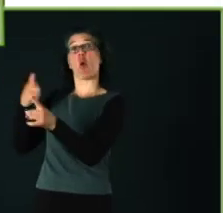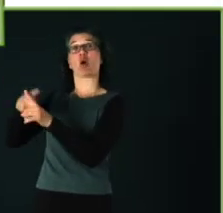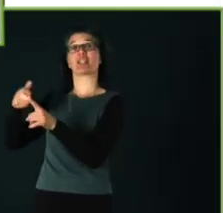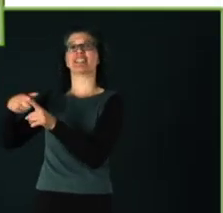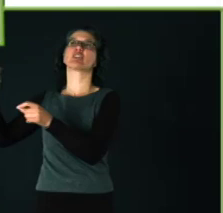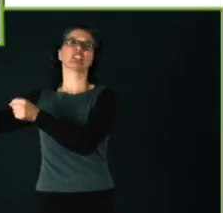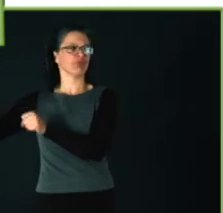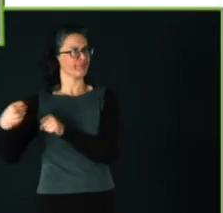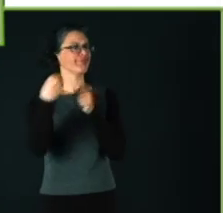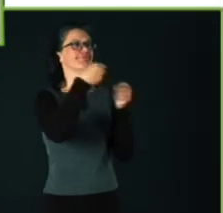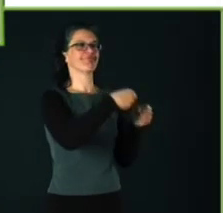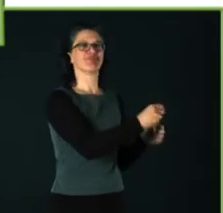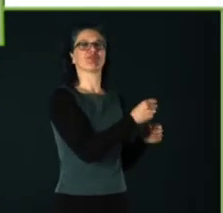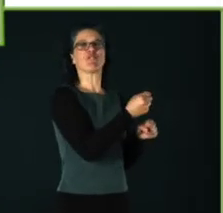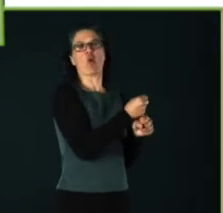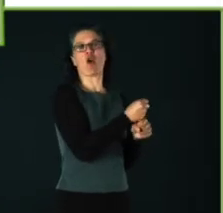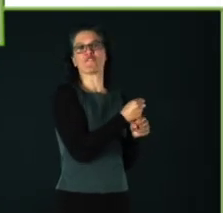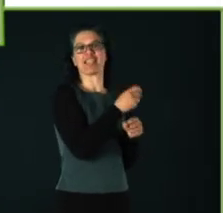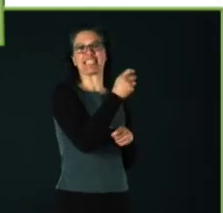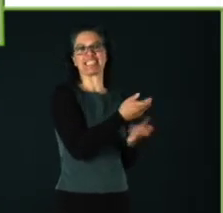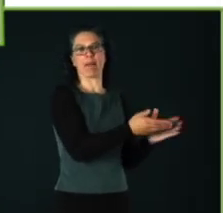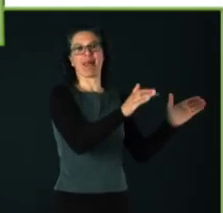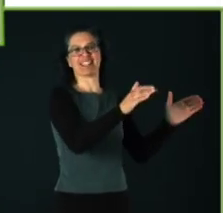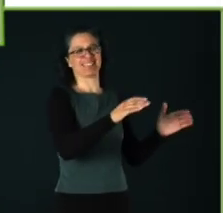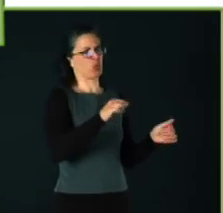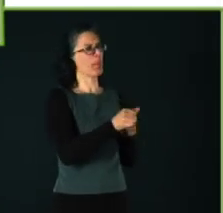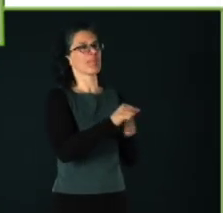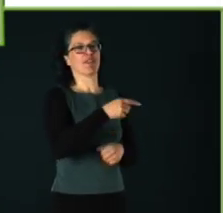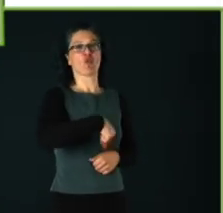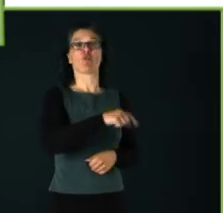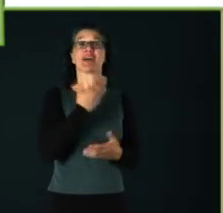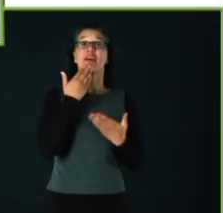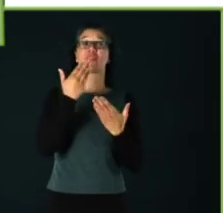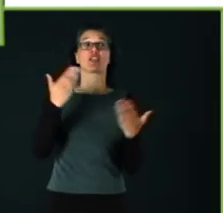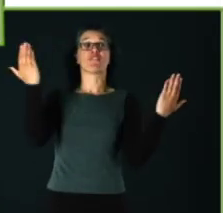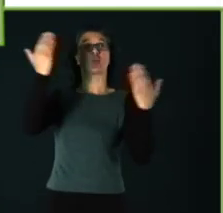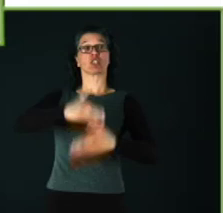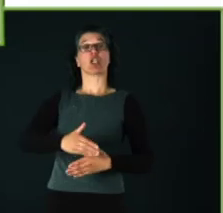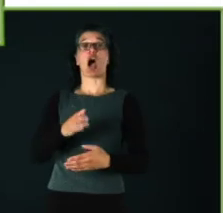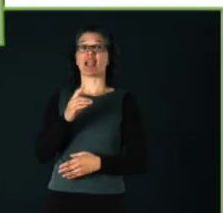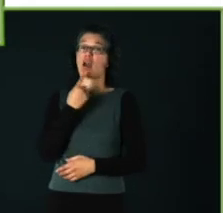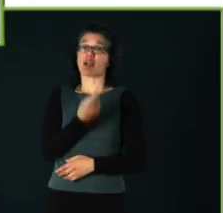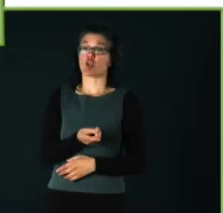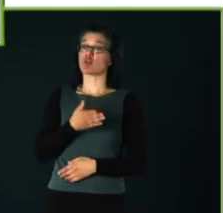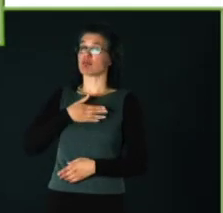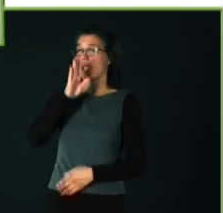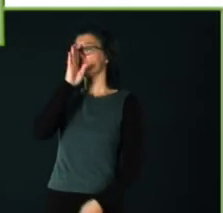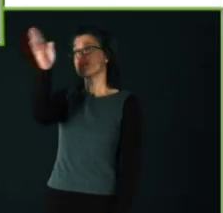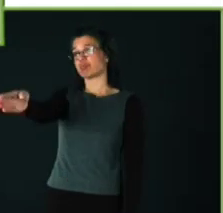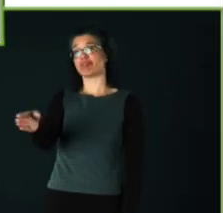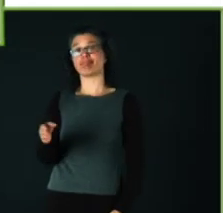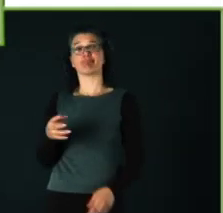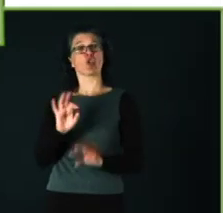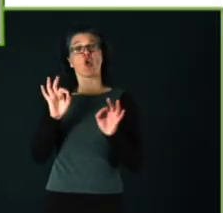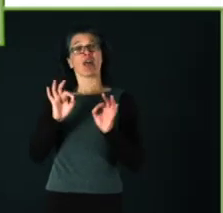coffees on the weekends, and we should do better out of it. So thank you for the night. I told you mine was plain Jane. It's not expensive.